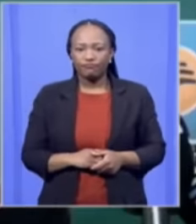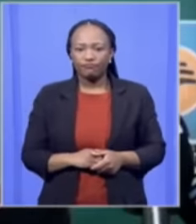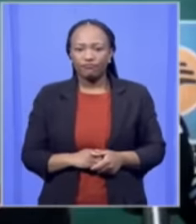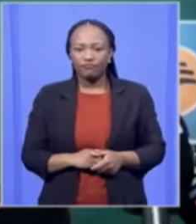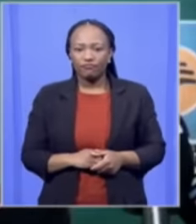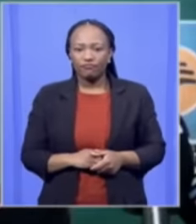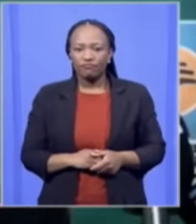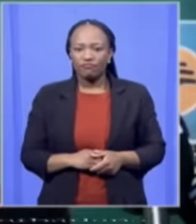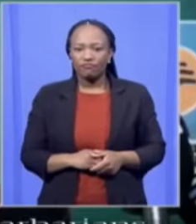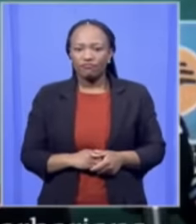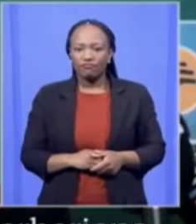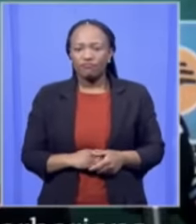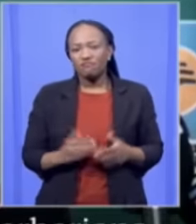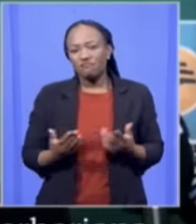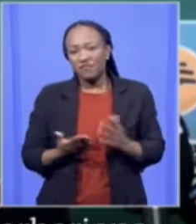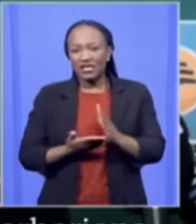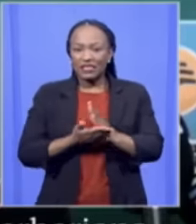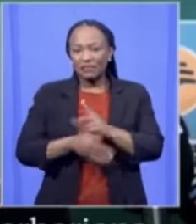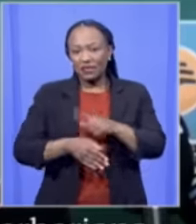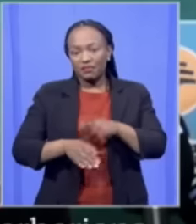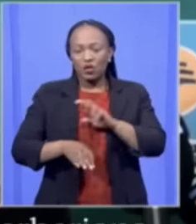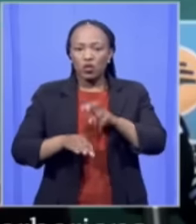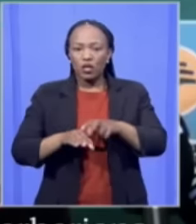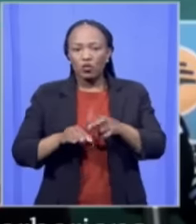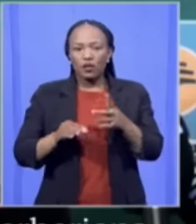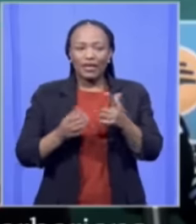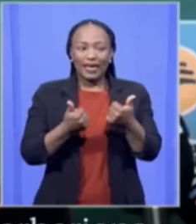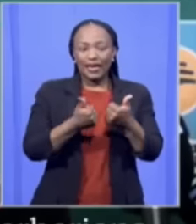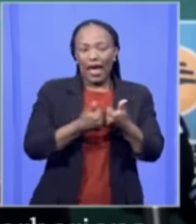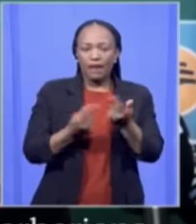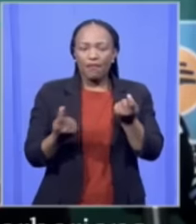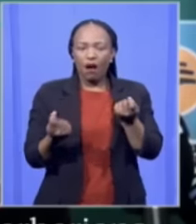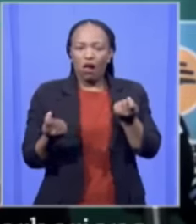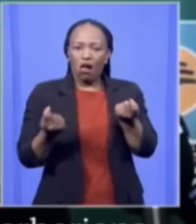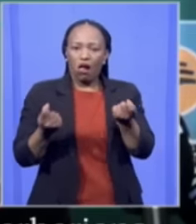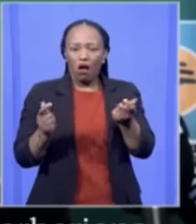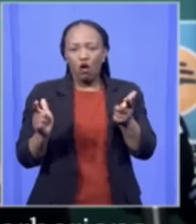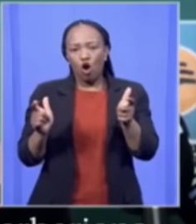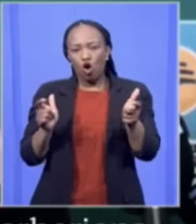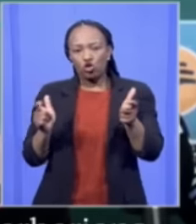Sometimes you need just a little bit control in the game, and because in those key positions, tight head,